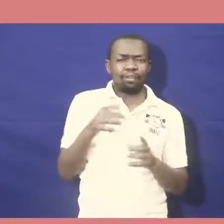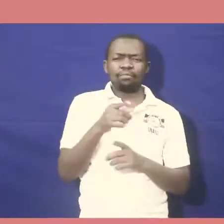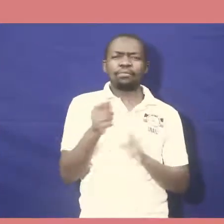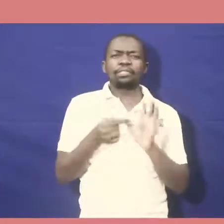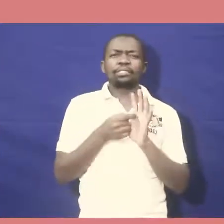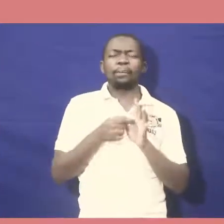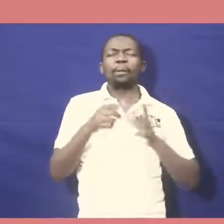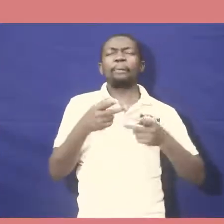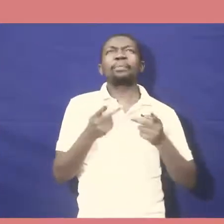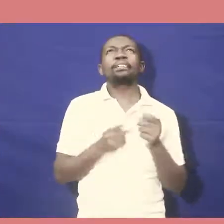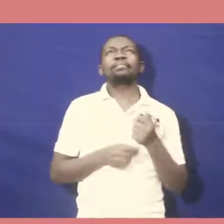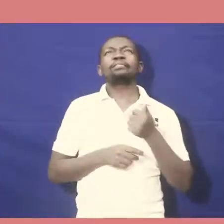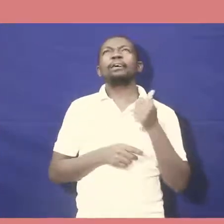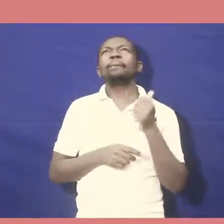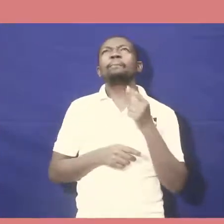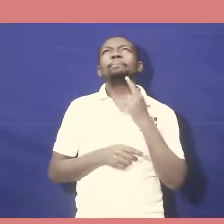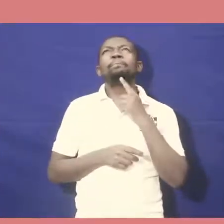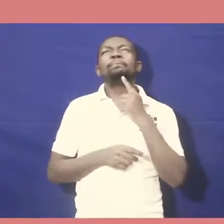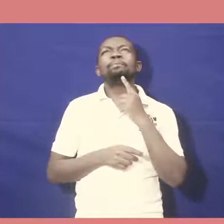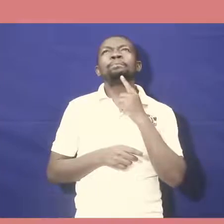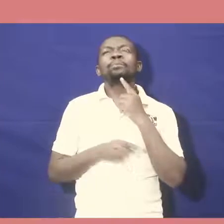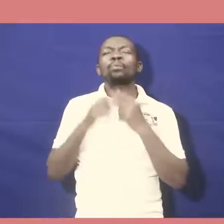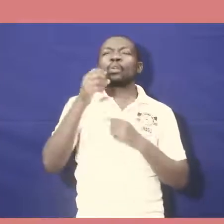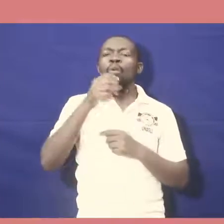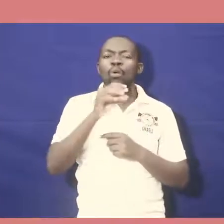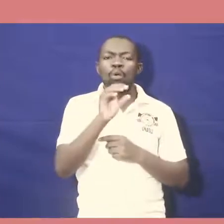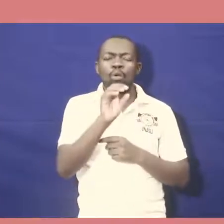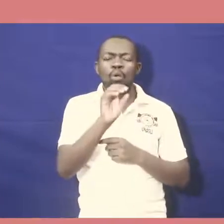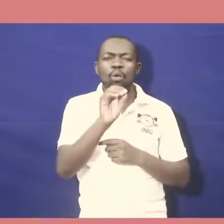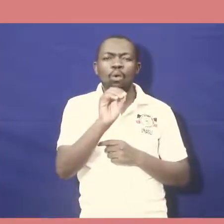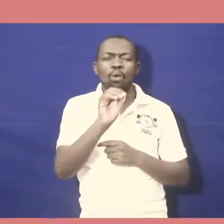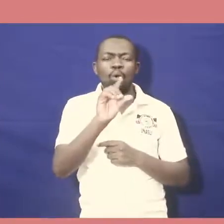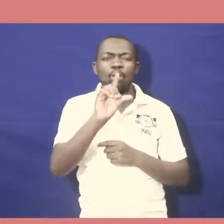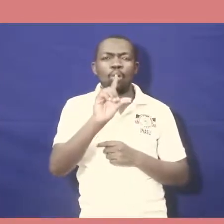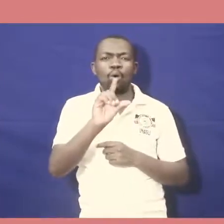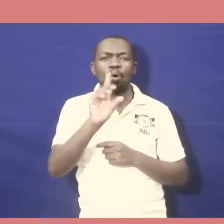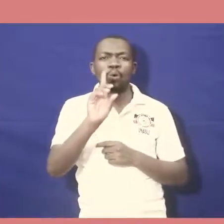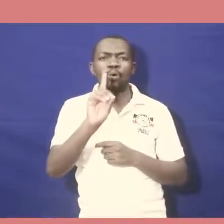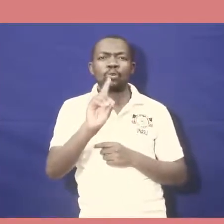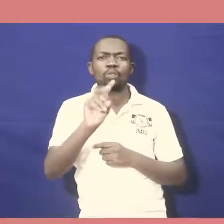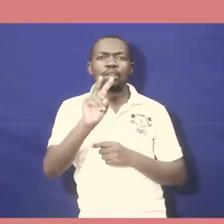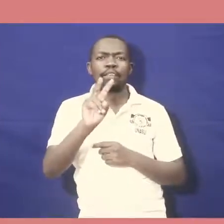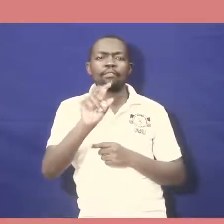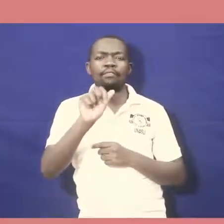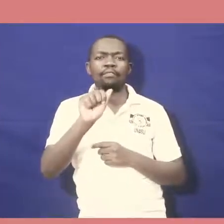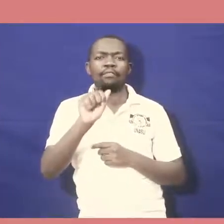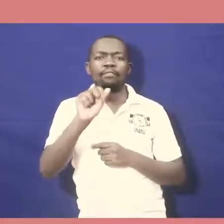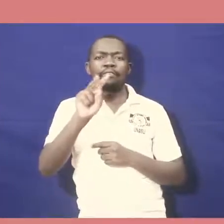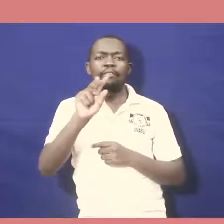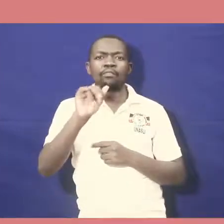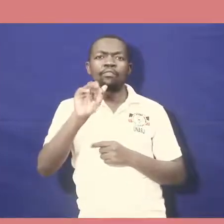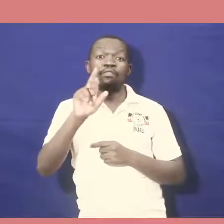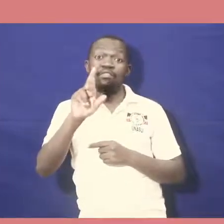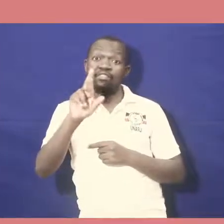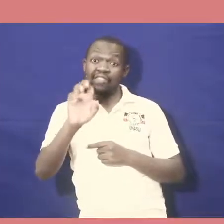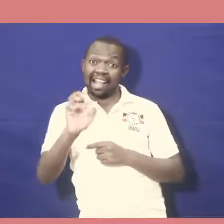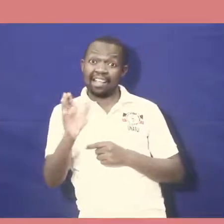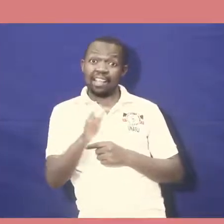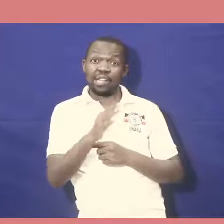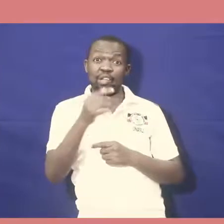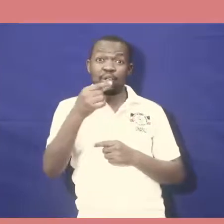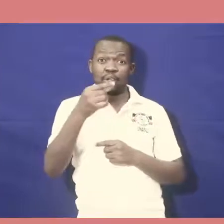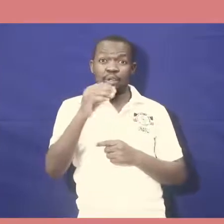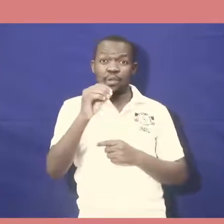a place they call Old Vai Gorge in Tanzania. We also have two here.